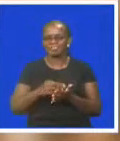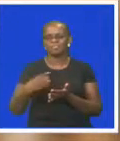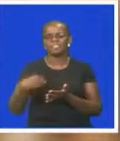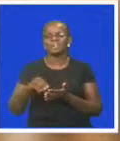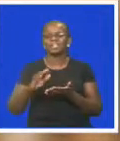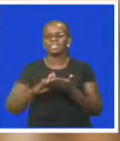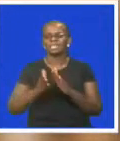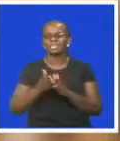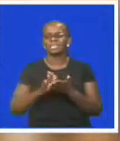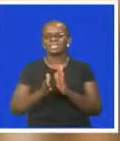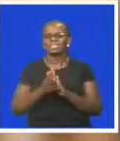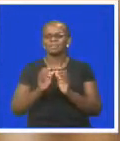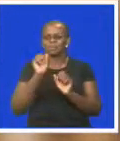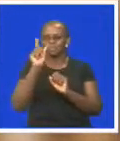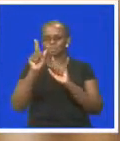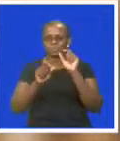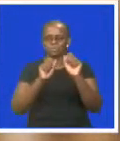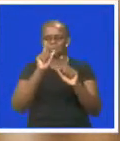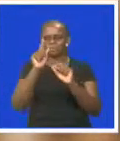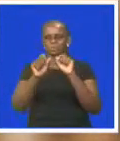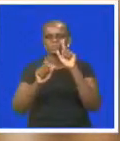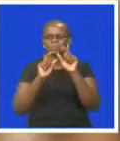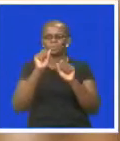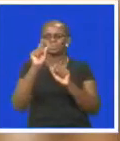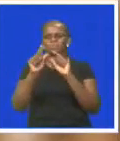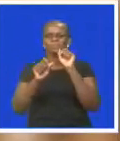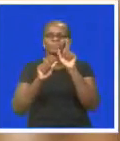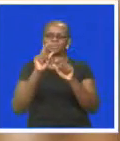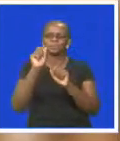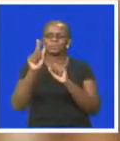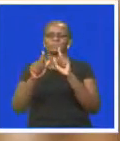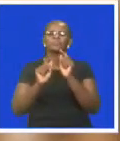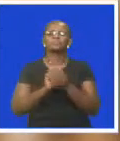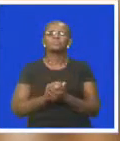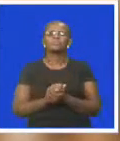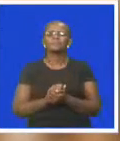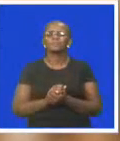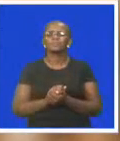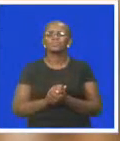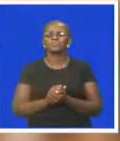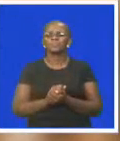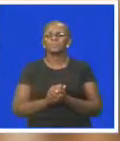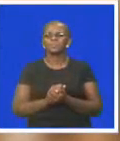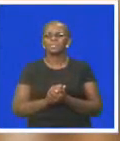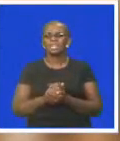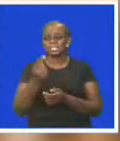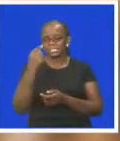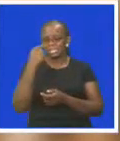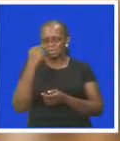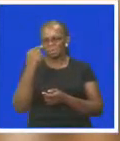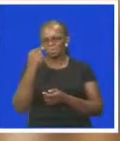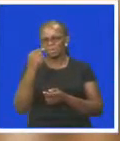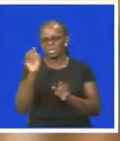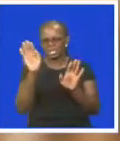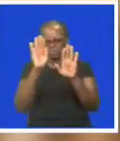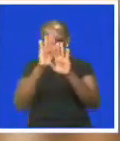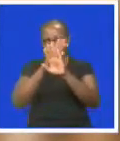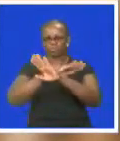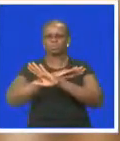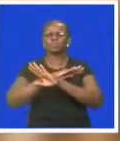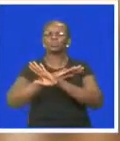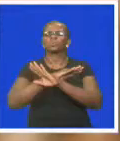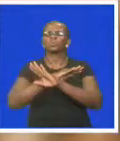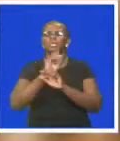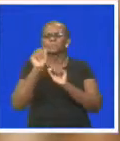Yes, this one is a star. This one is a star. And sometimes you could see stars up in the sky